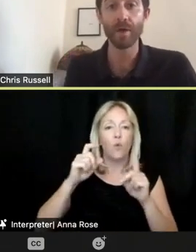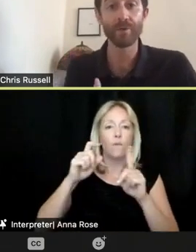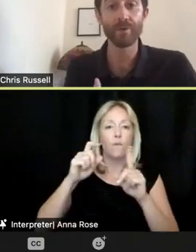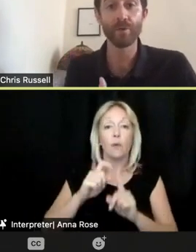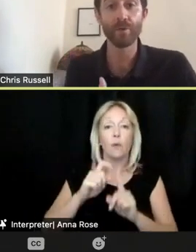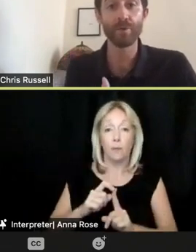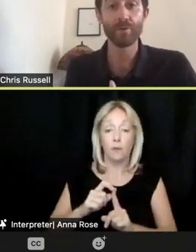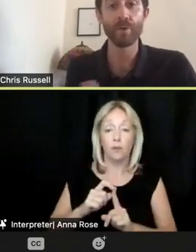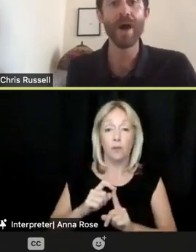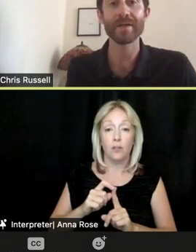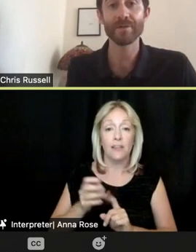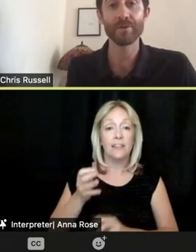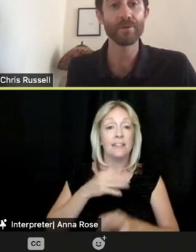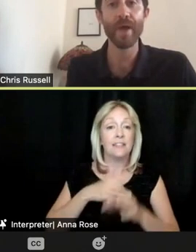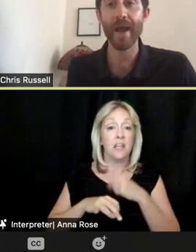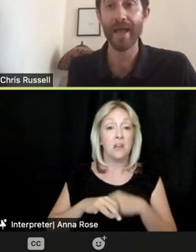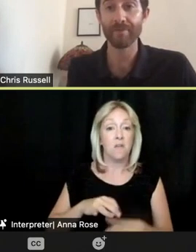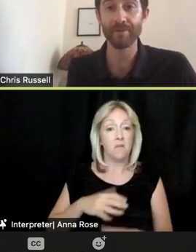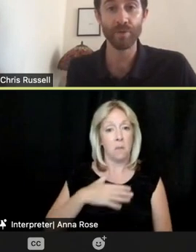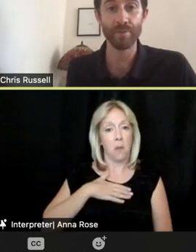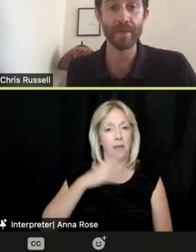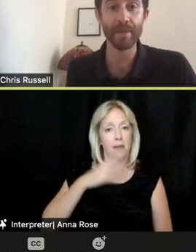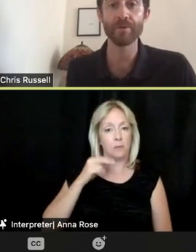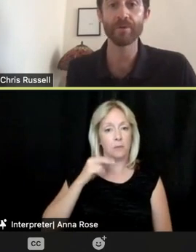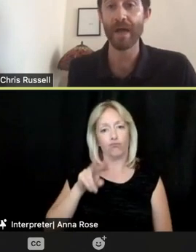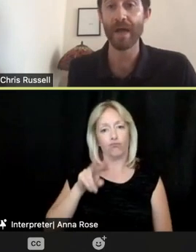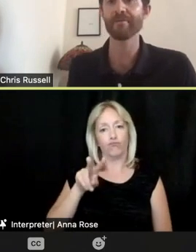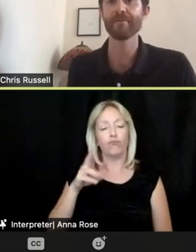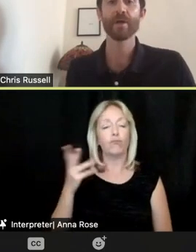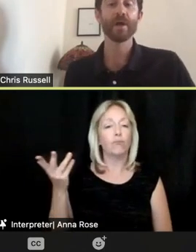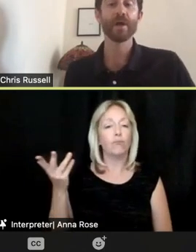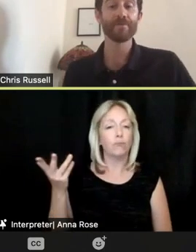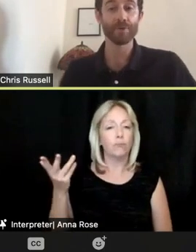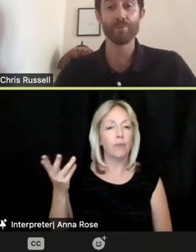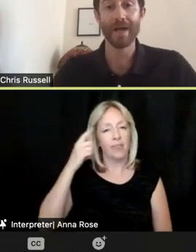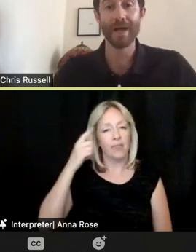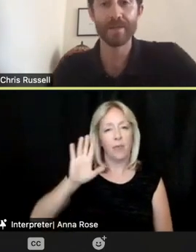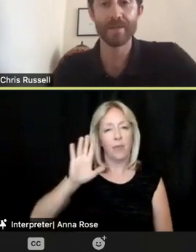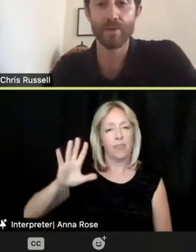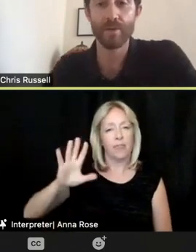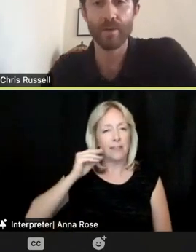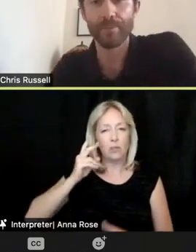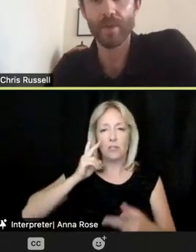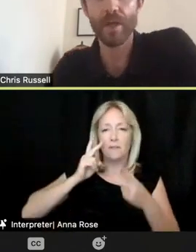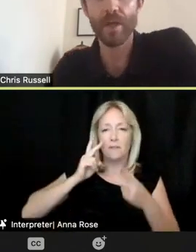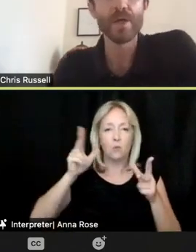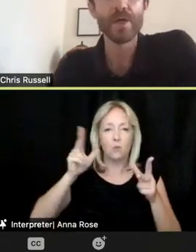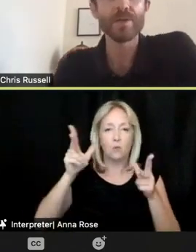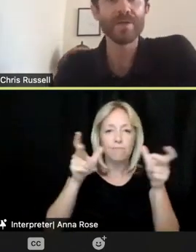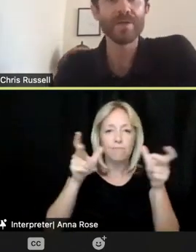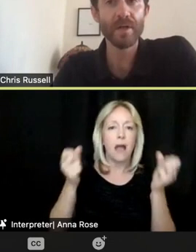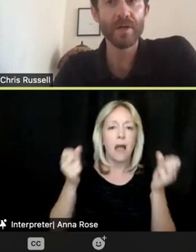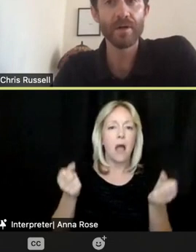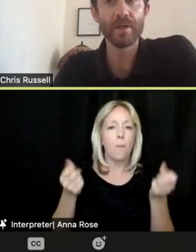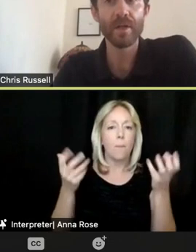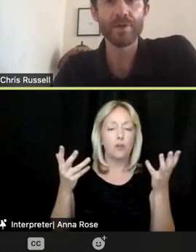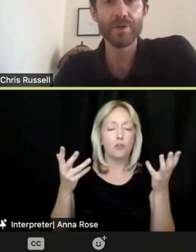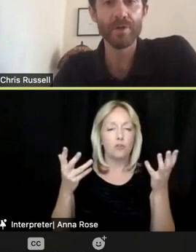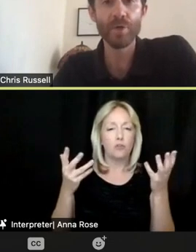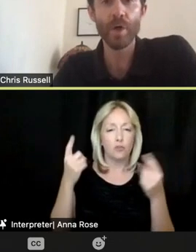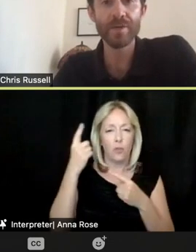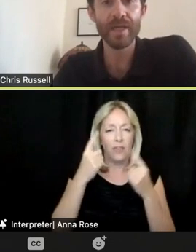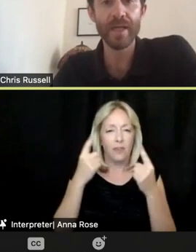like water to us who do not have a visual impairment, who do not have a visual processing disorder. Okay, so consider